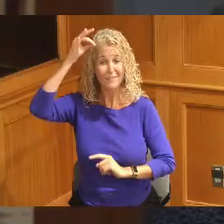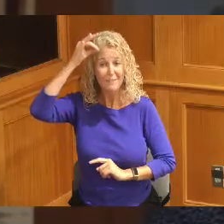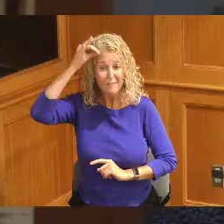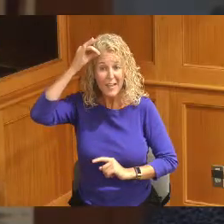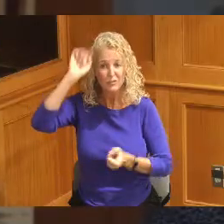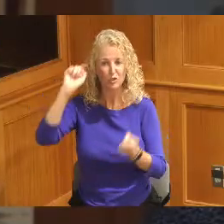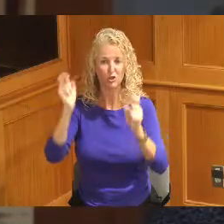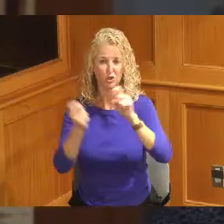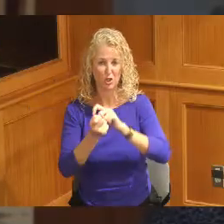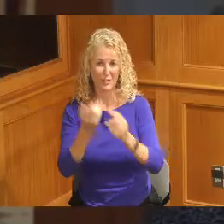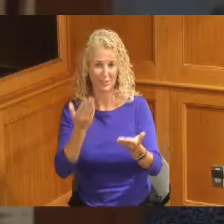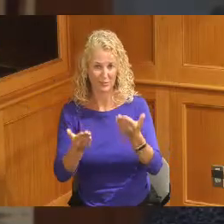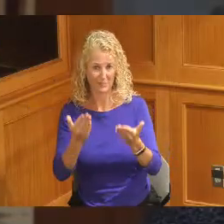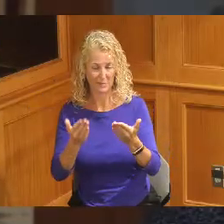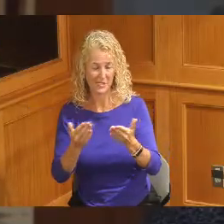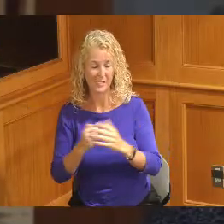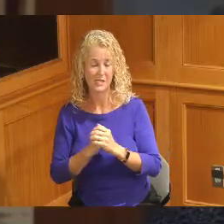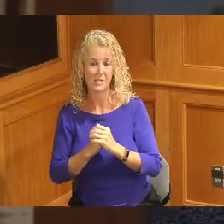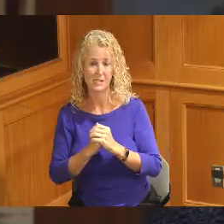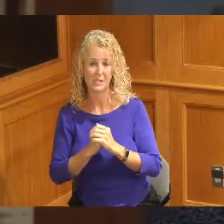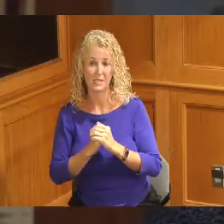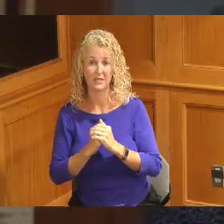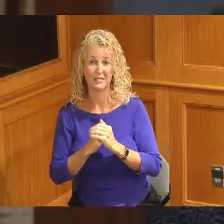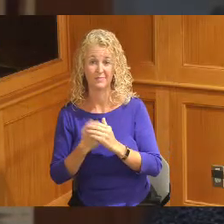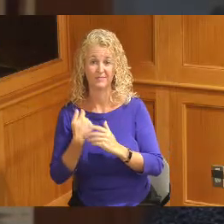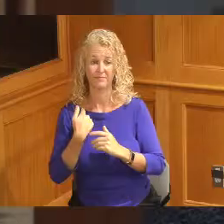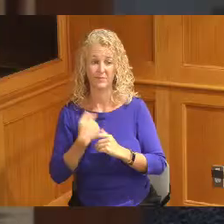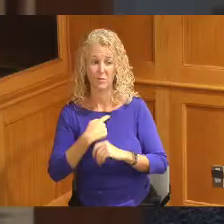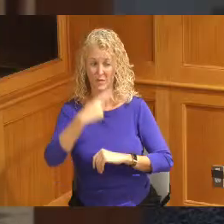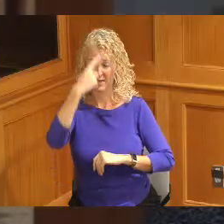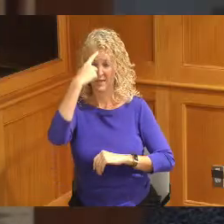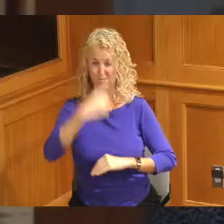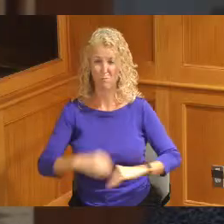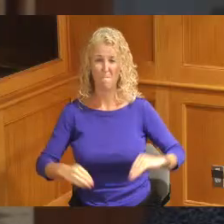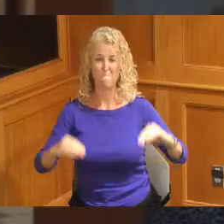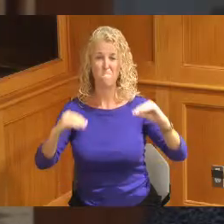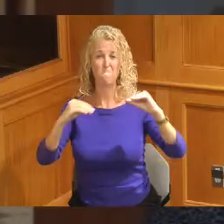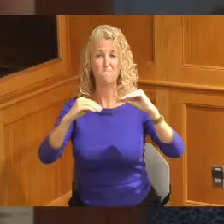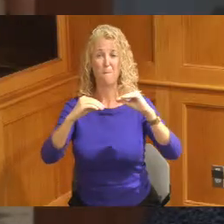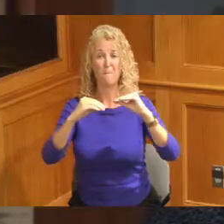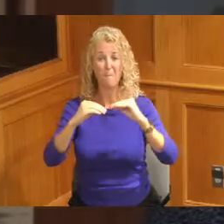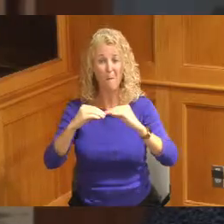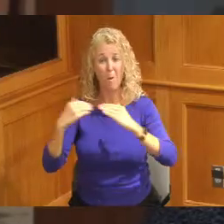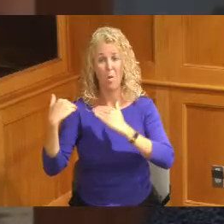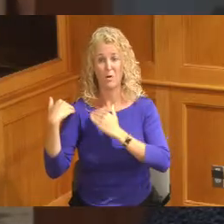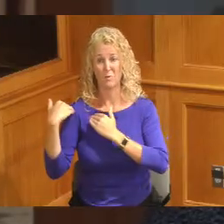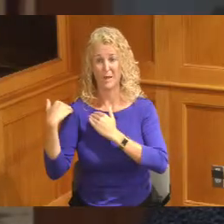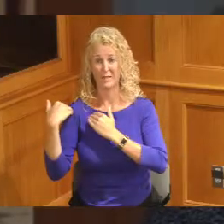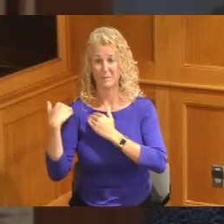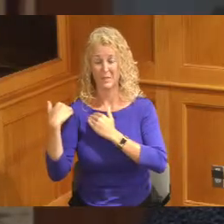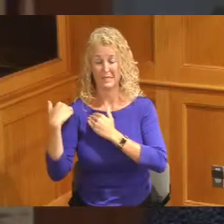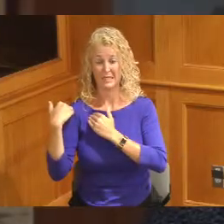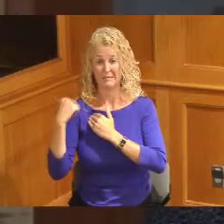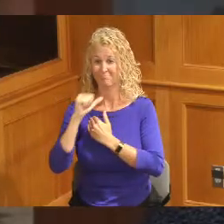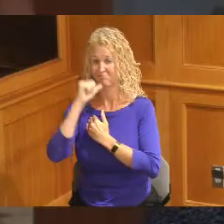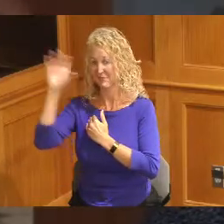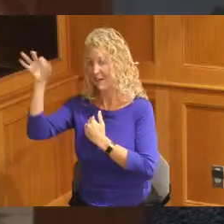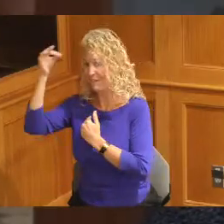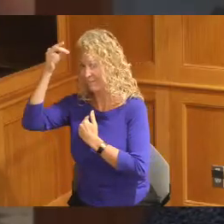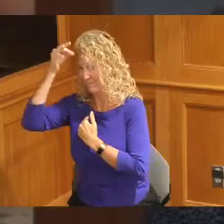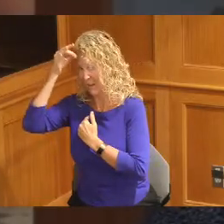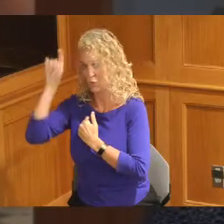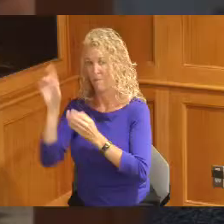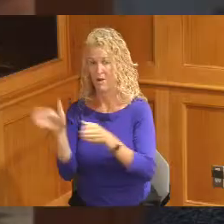and the onus to move even more of the response and recovery capability and preparation onto state and